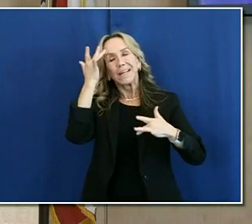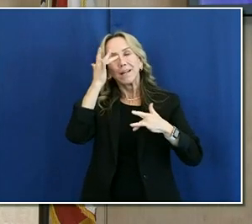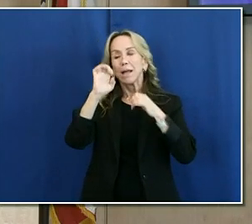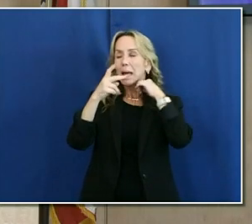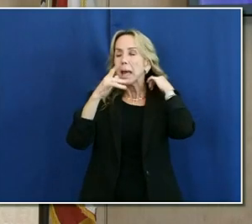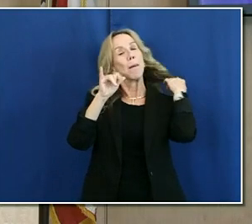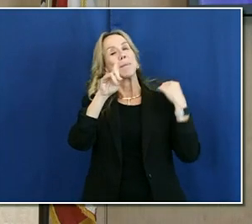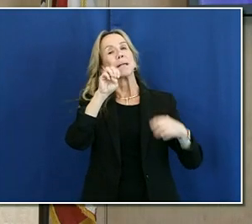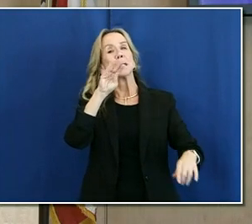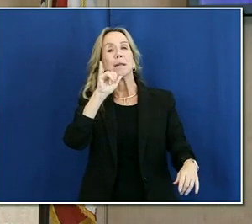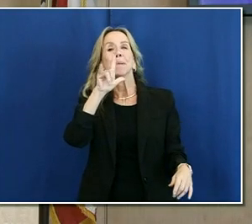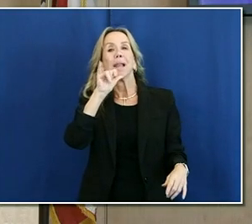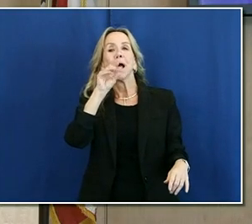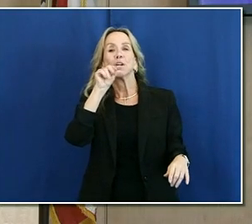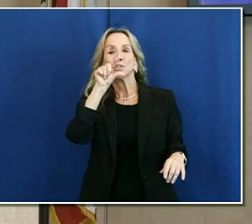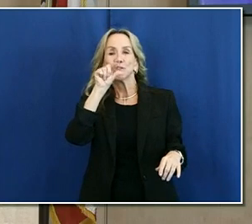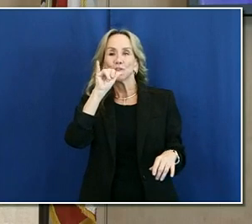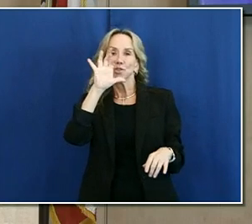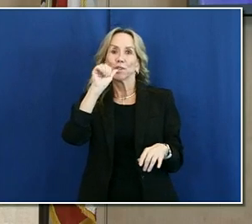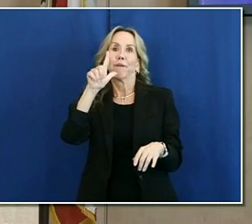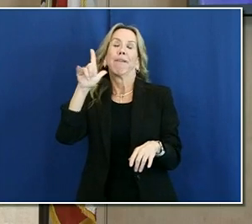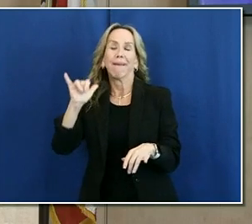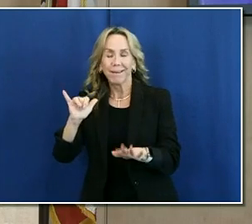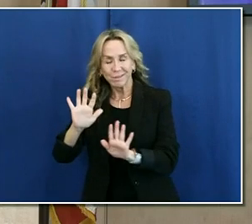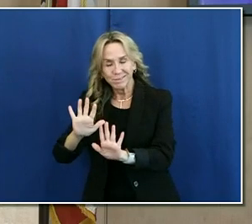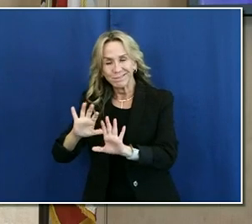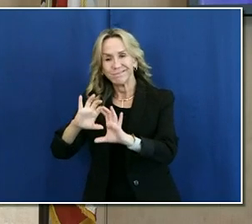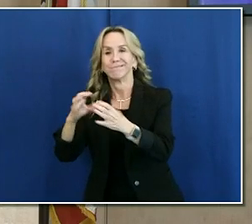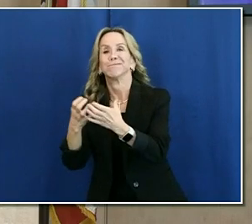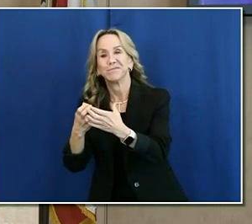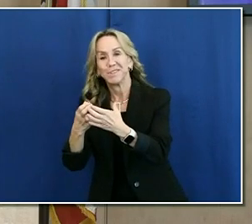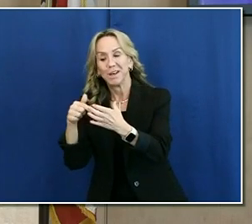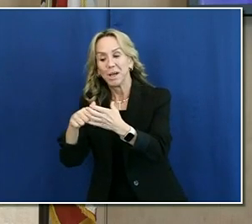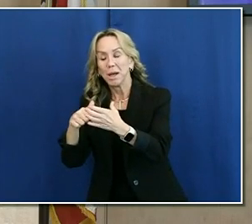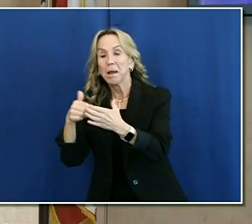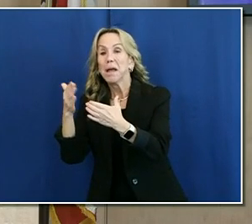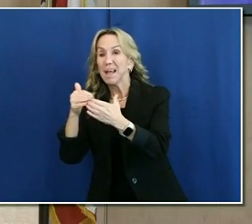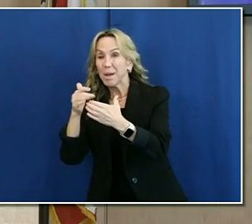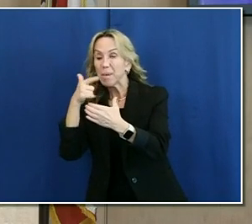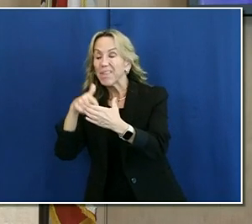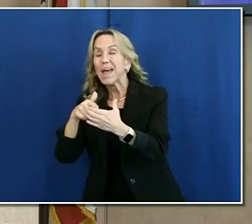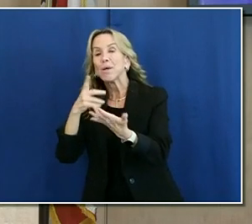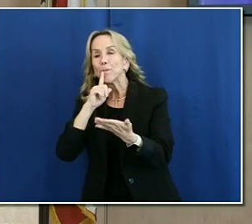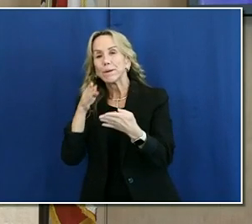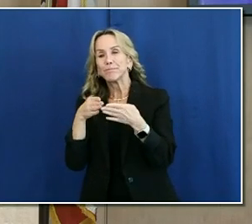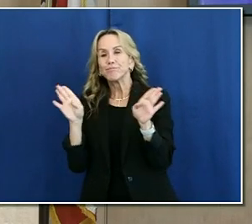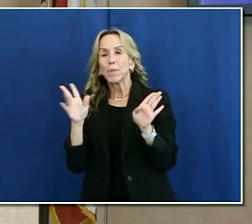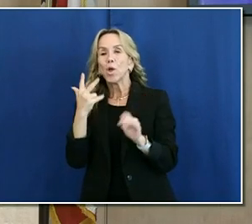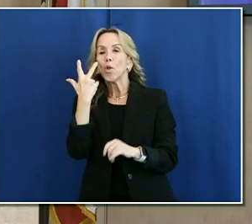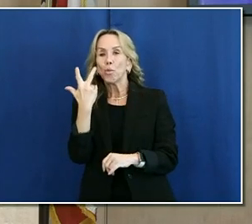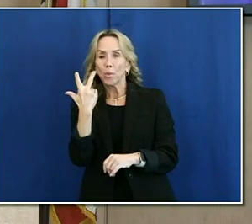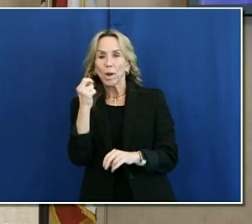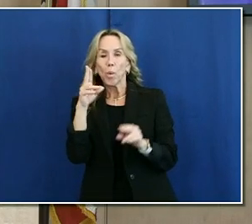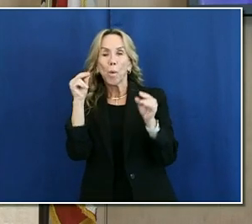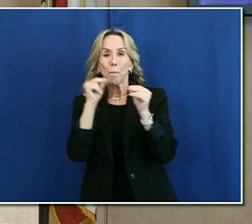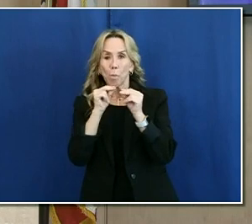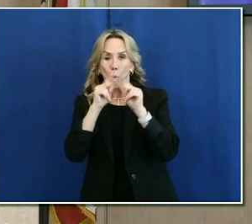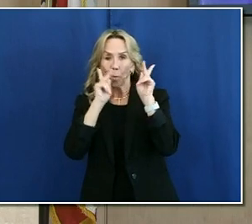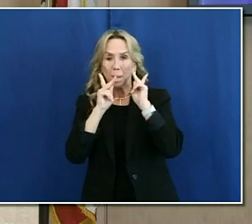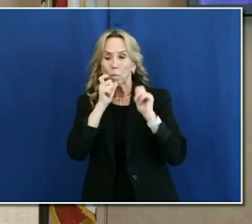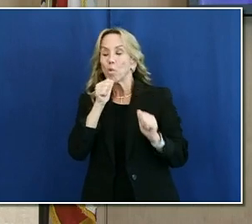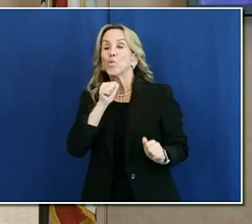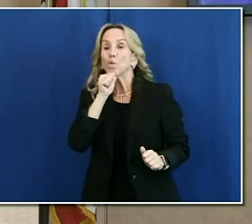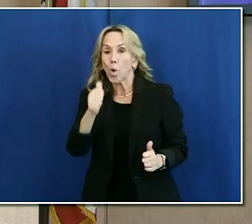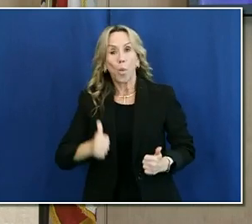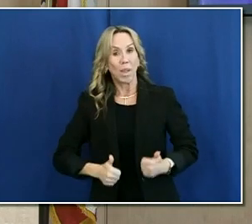connection stronger. And again, the definition is 3 or more individuals from different households that have the onset